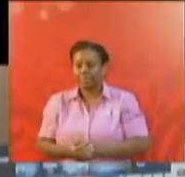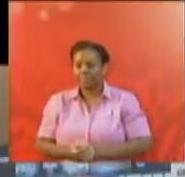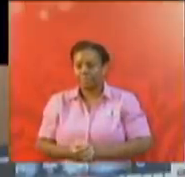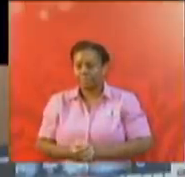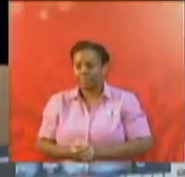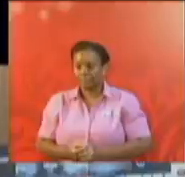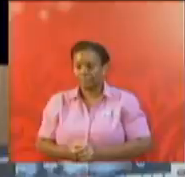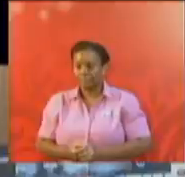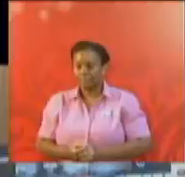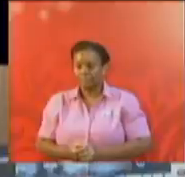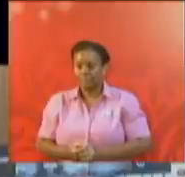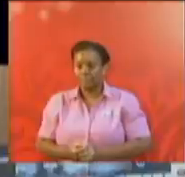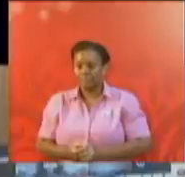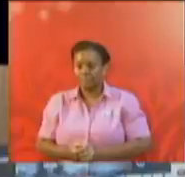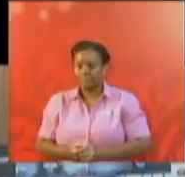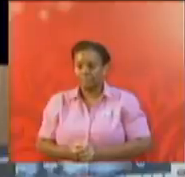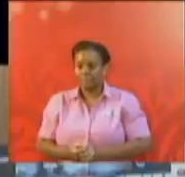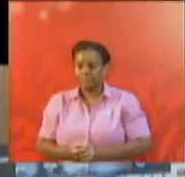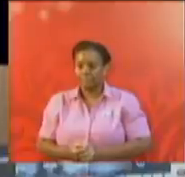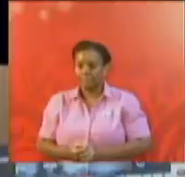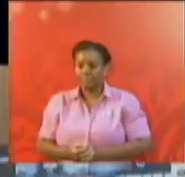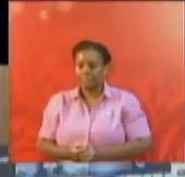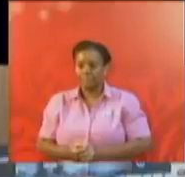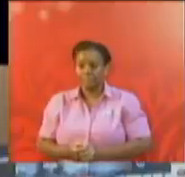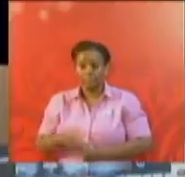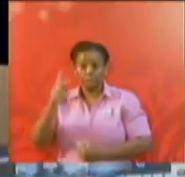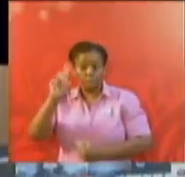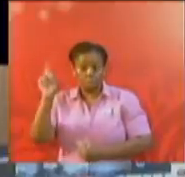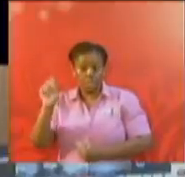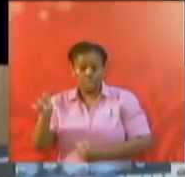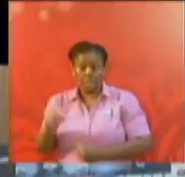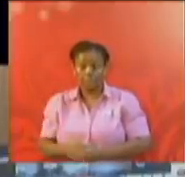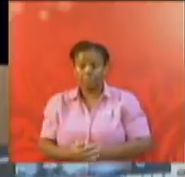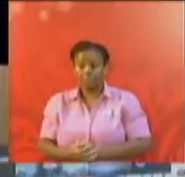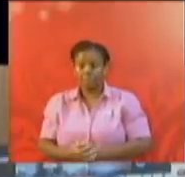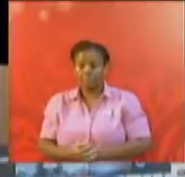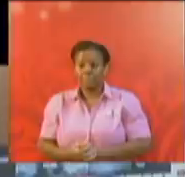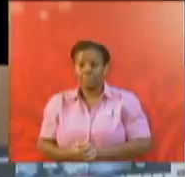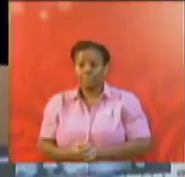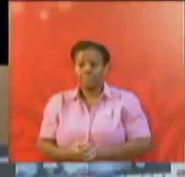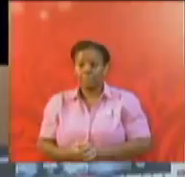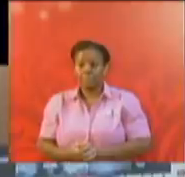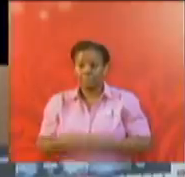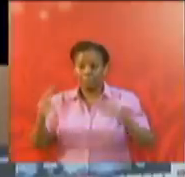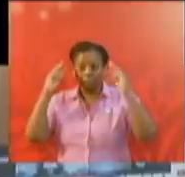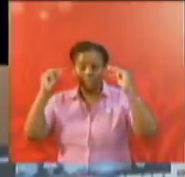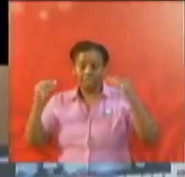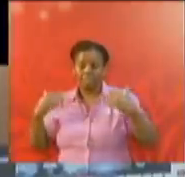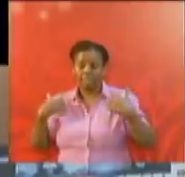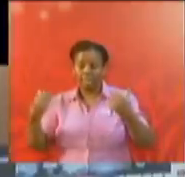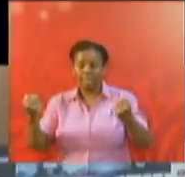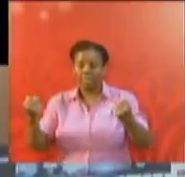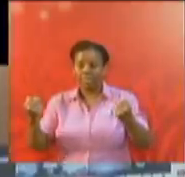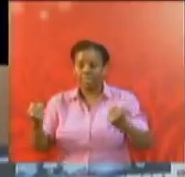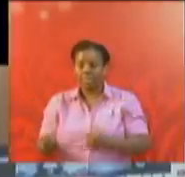Cummings, 98.1 FM. My two questions for the Minister of Health. You may have a rather heavy load